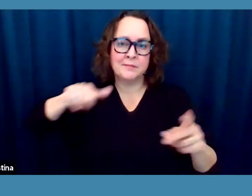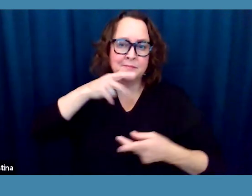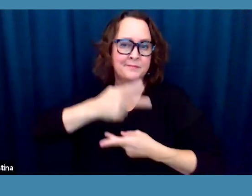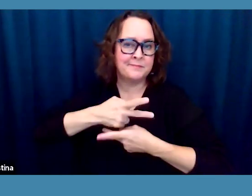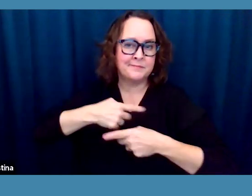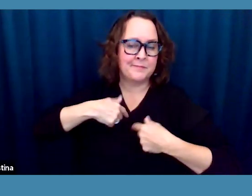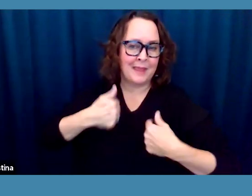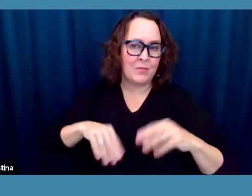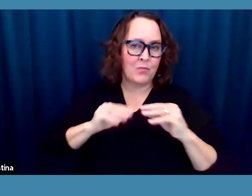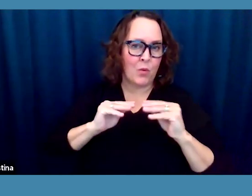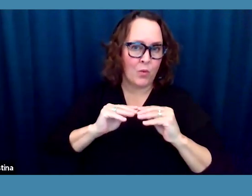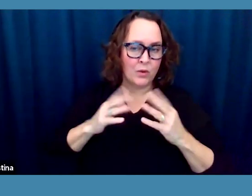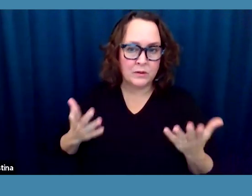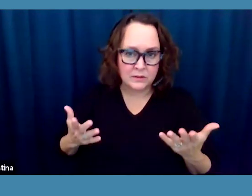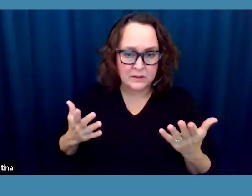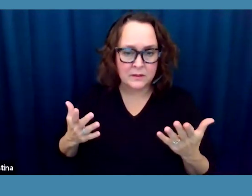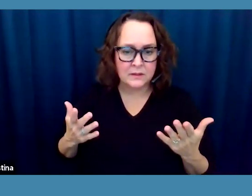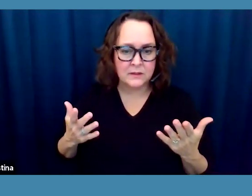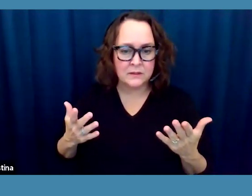spouse.